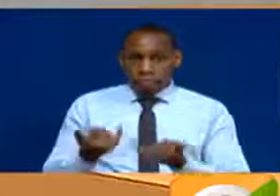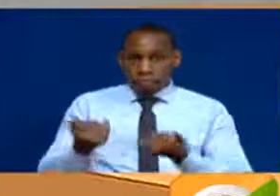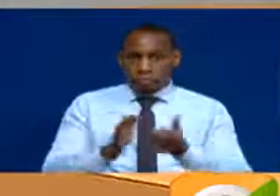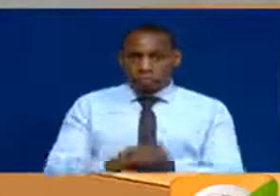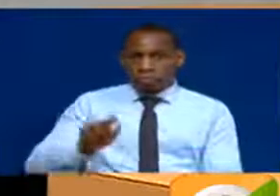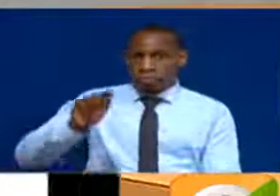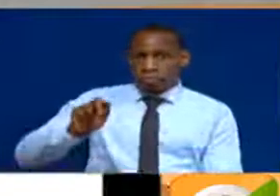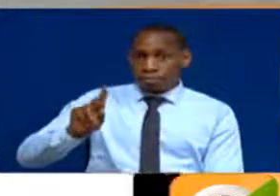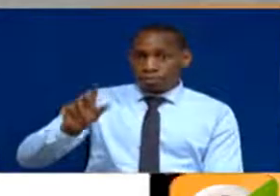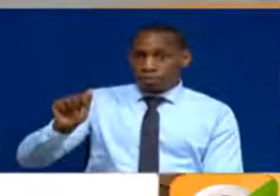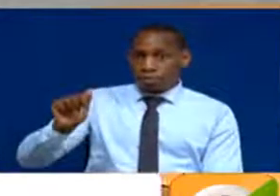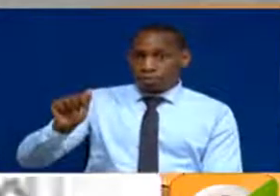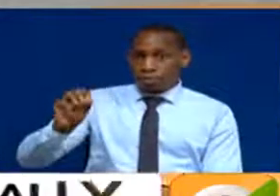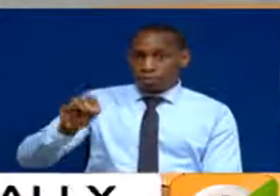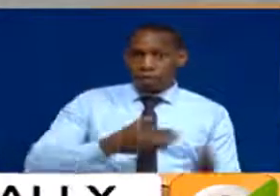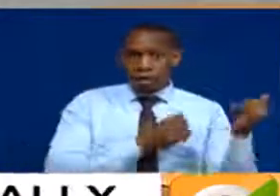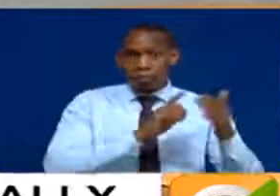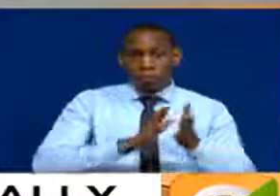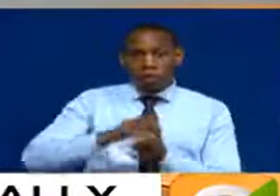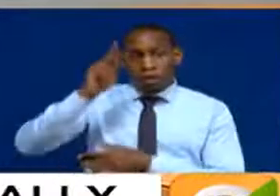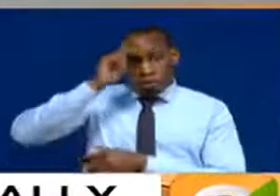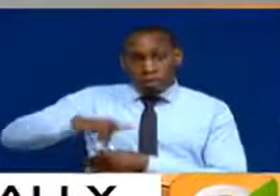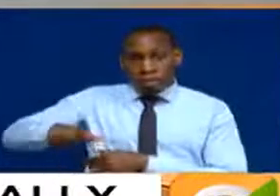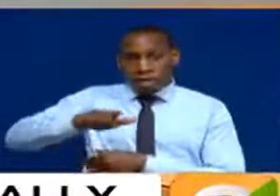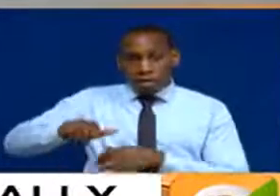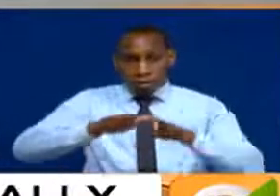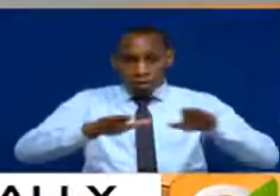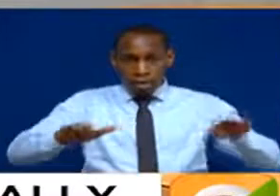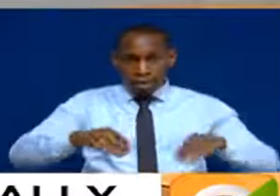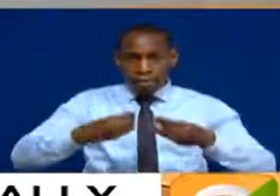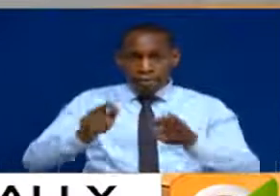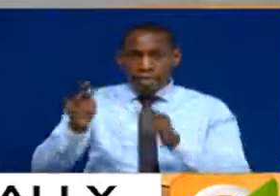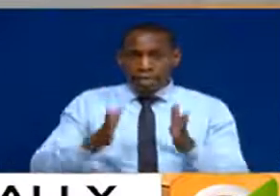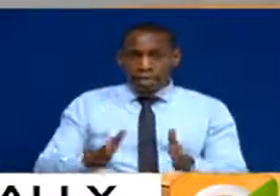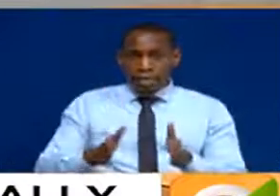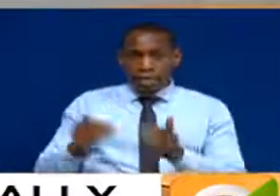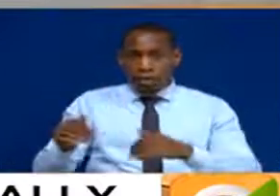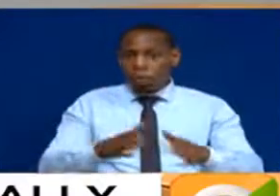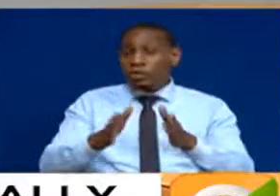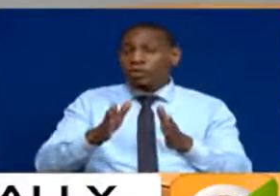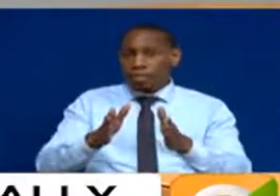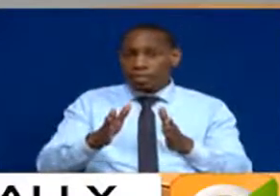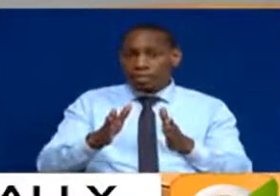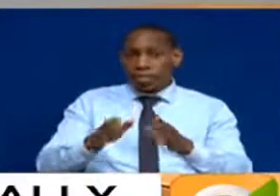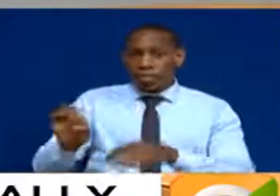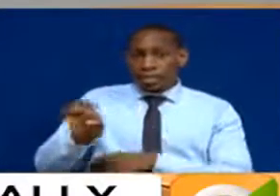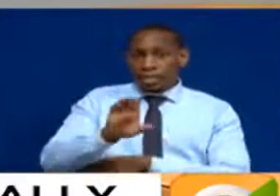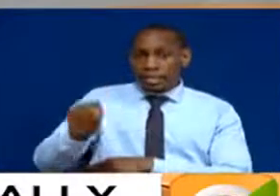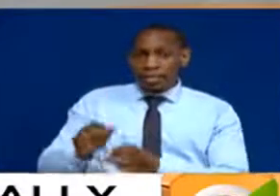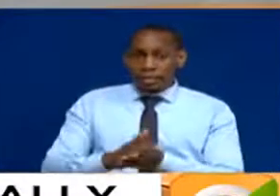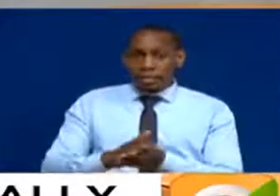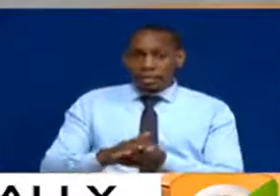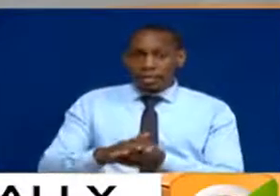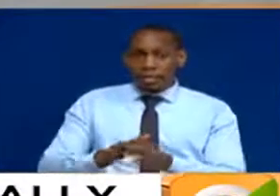And Carl Tundo hopes the knowledge of the local terrain will give the Kenyan drivers an advantage when the East African